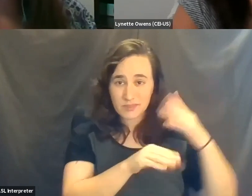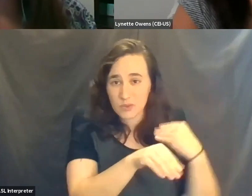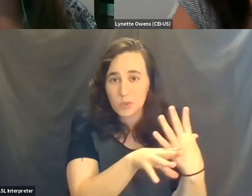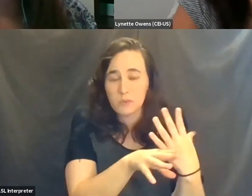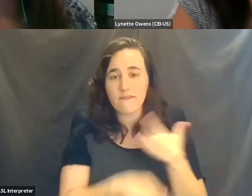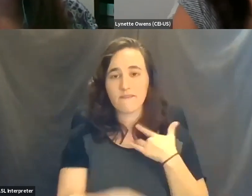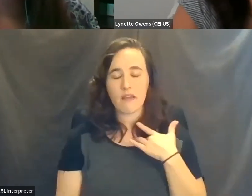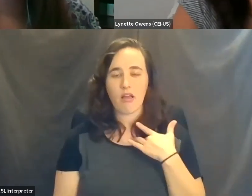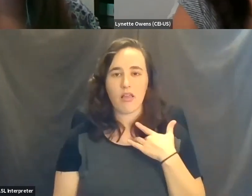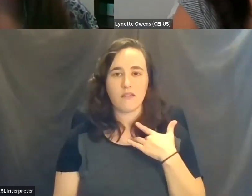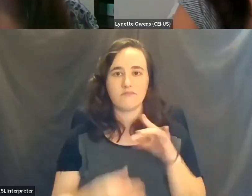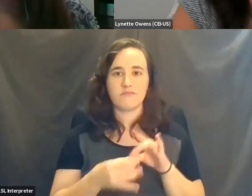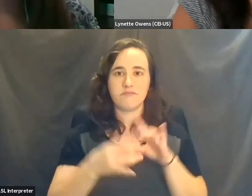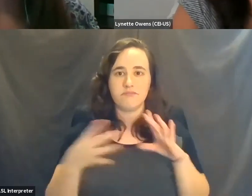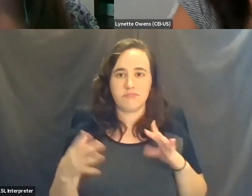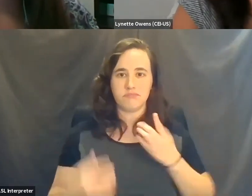less significant